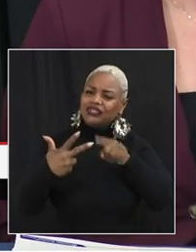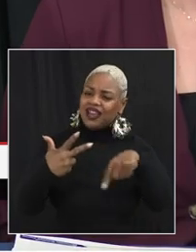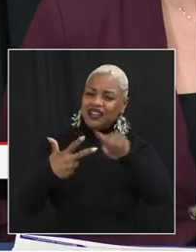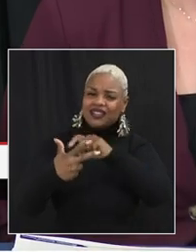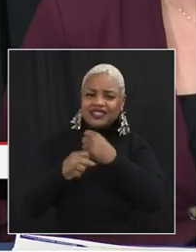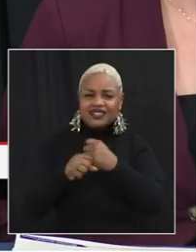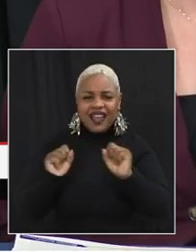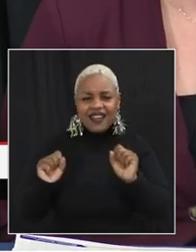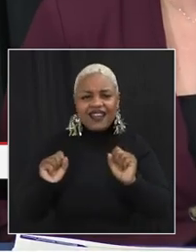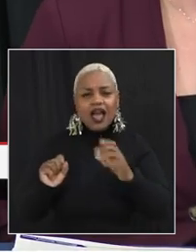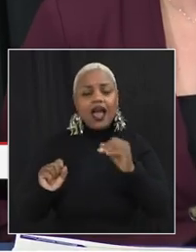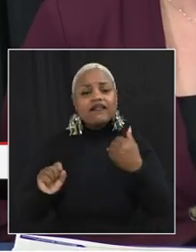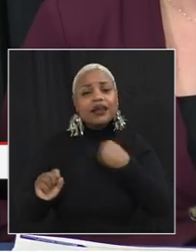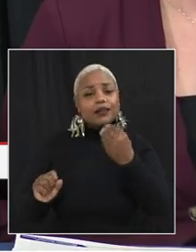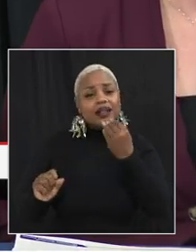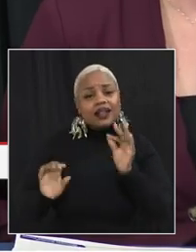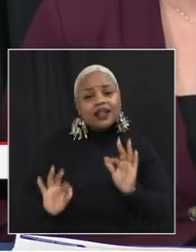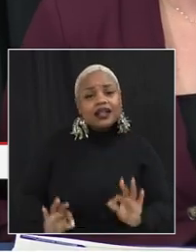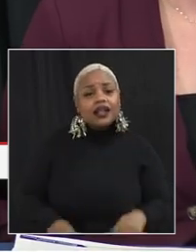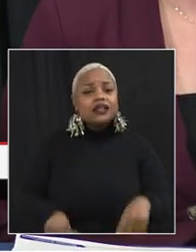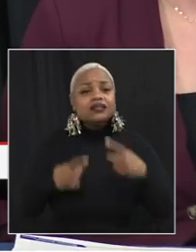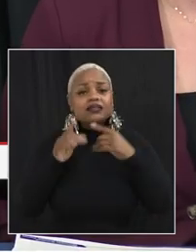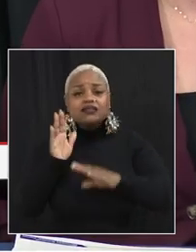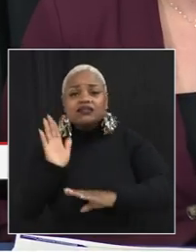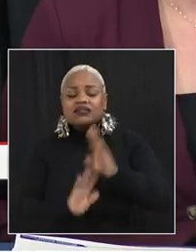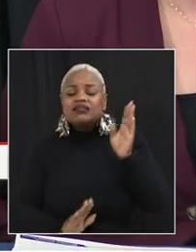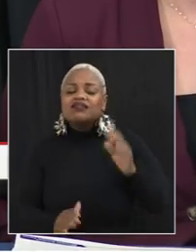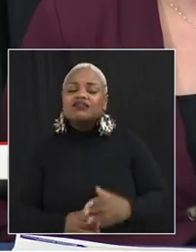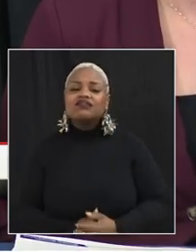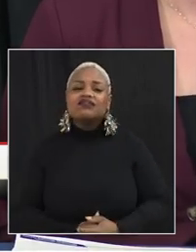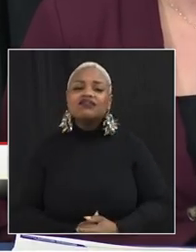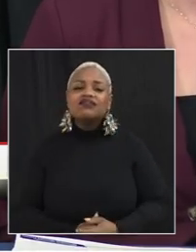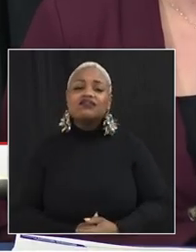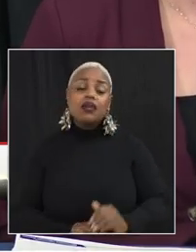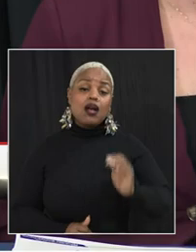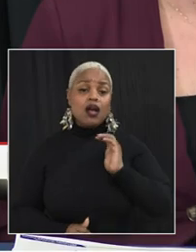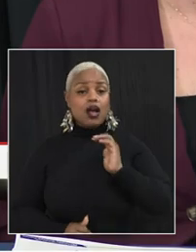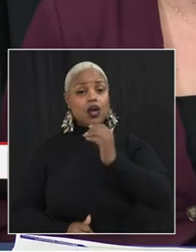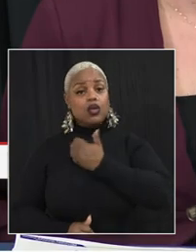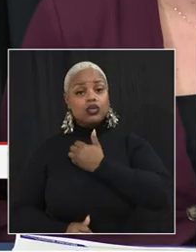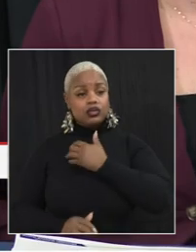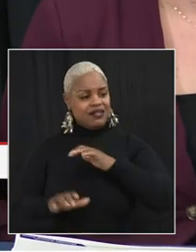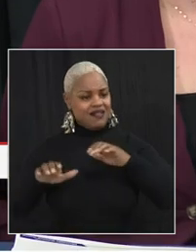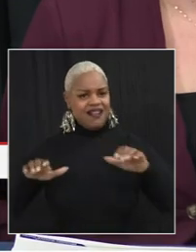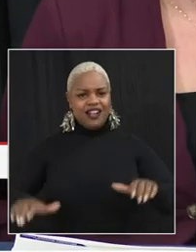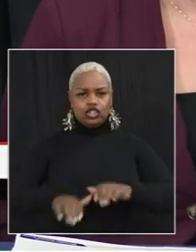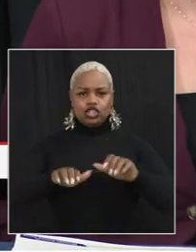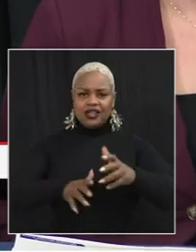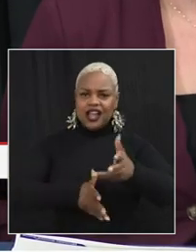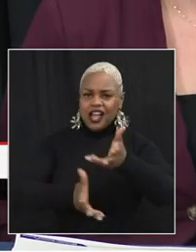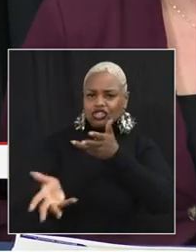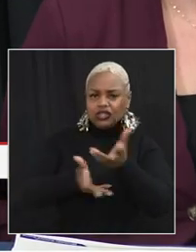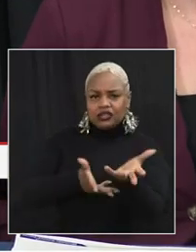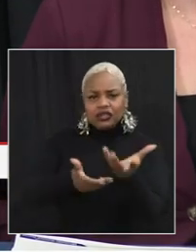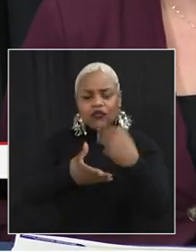thriving. Our commitment to keeping you active and engaged is reflected in all of our events as well.